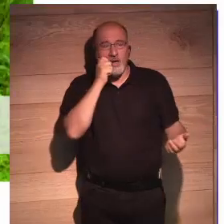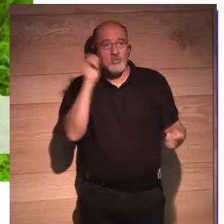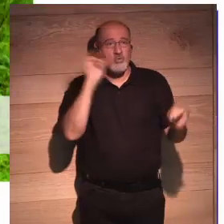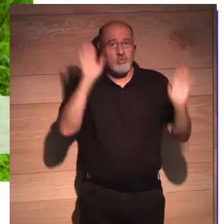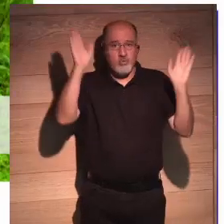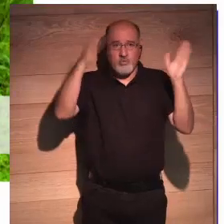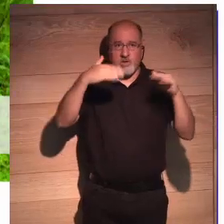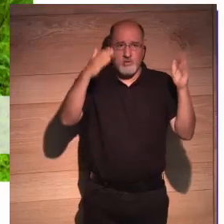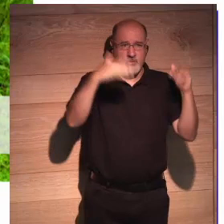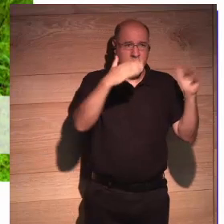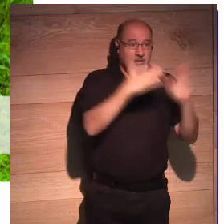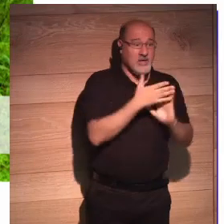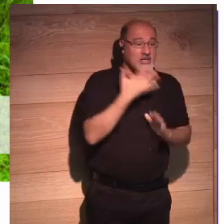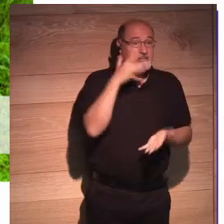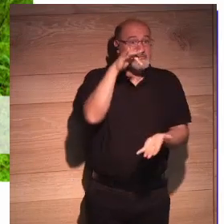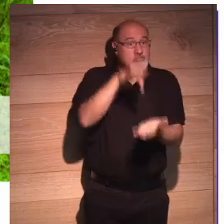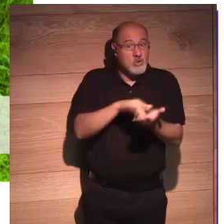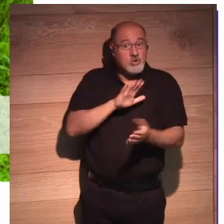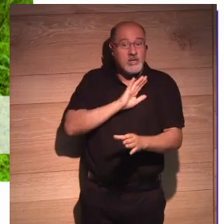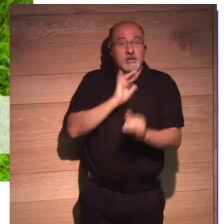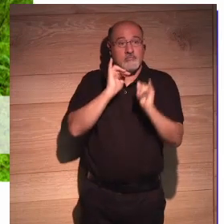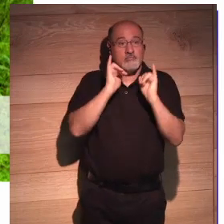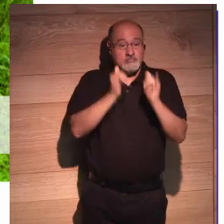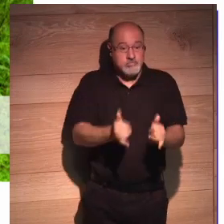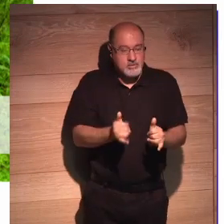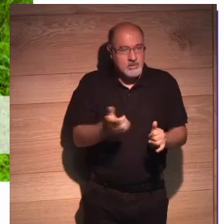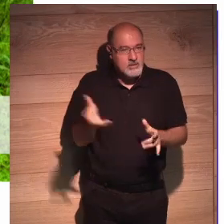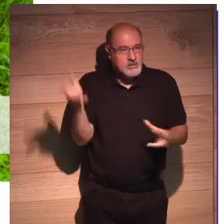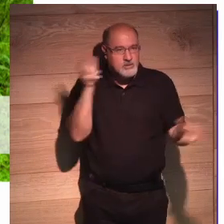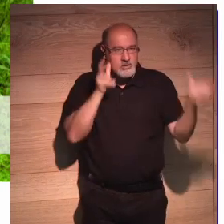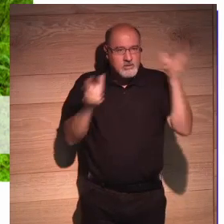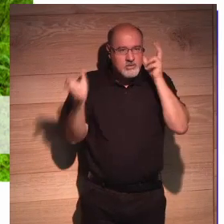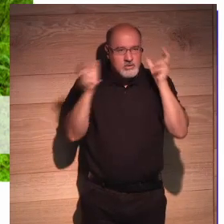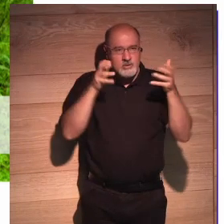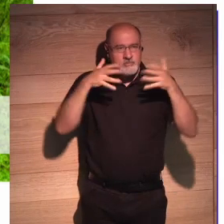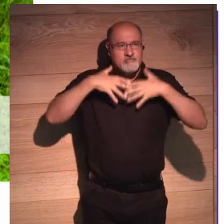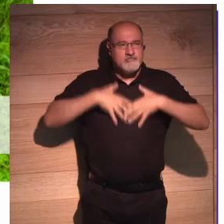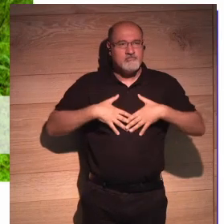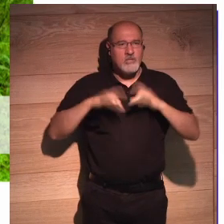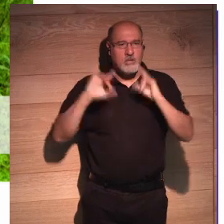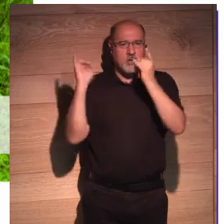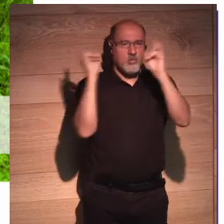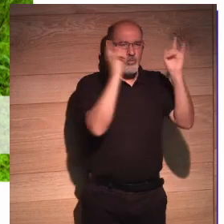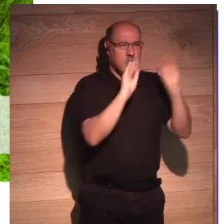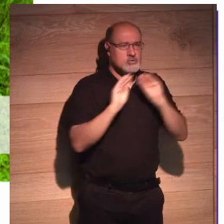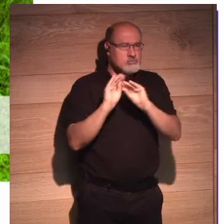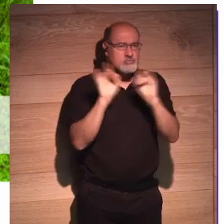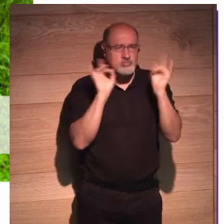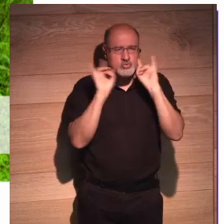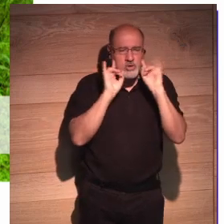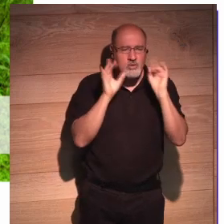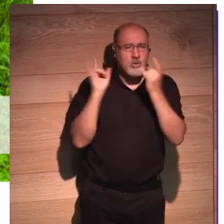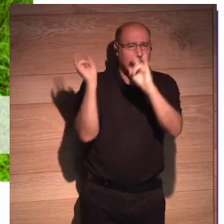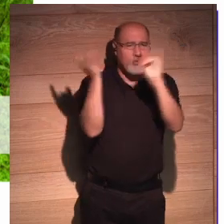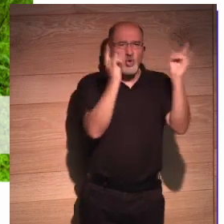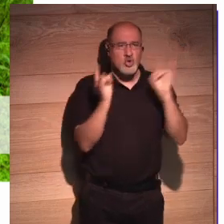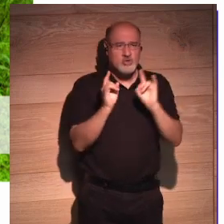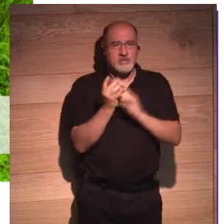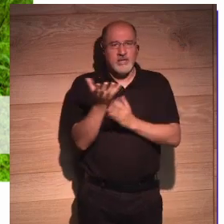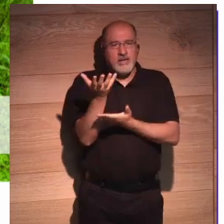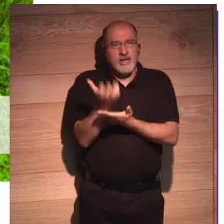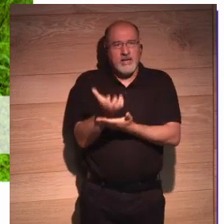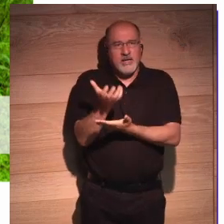the forest and the sights, but it's recorded so beautifully with binaural audio that you really do feel that